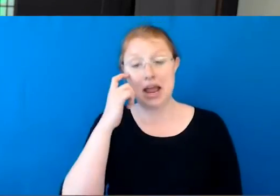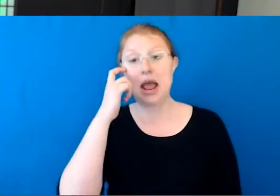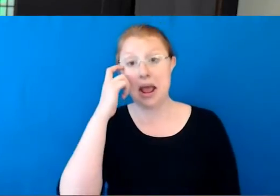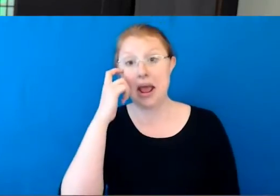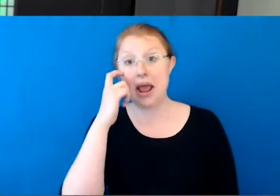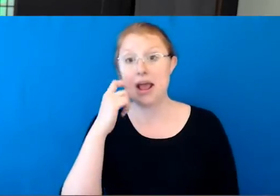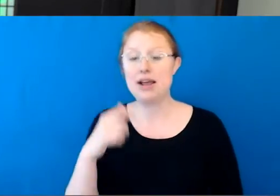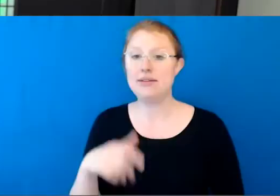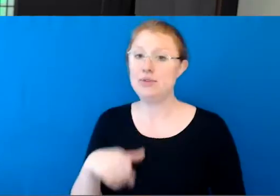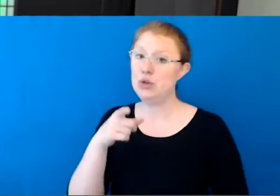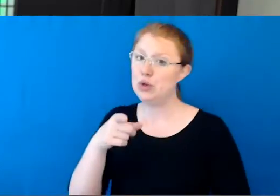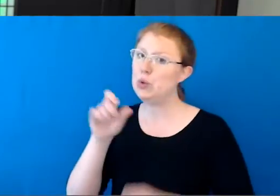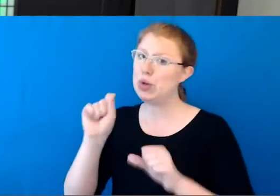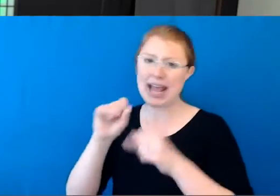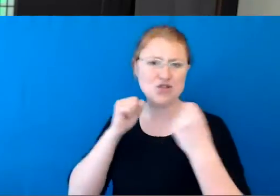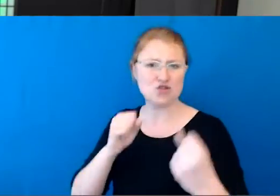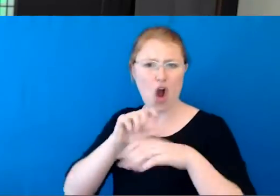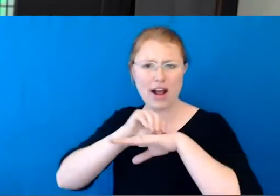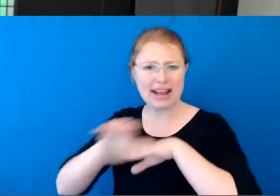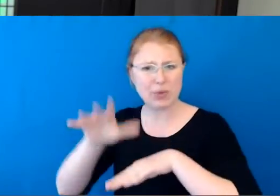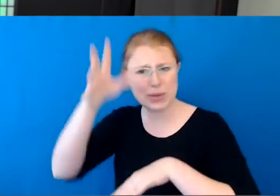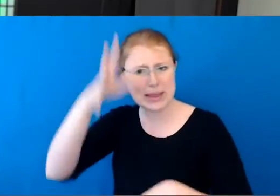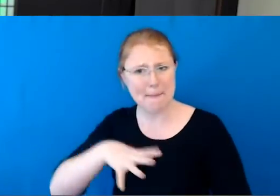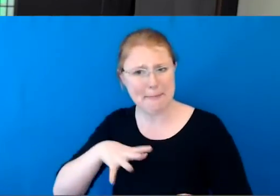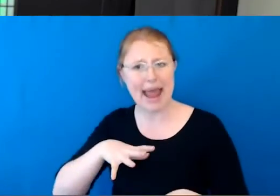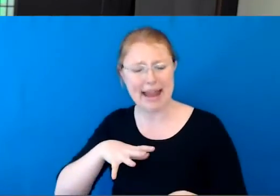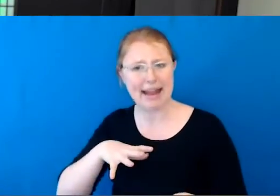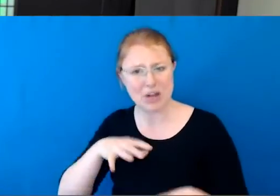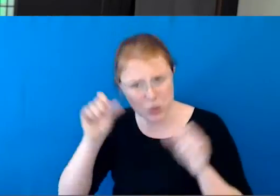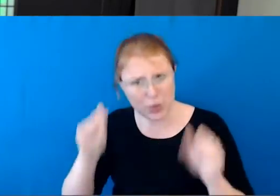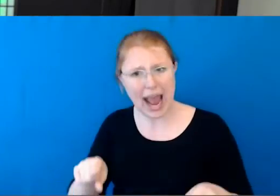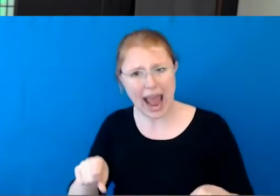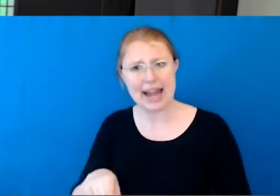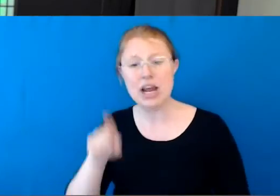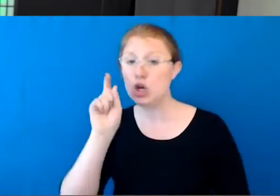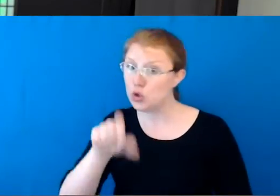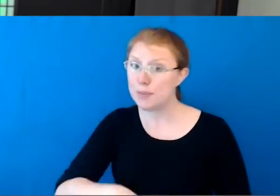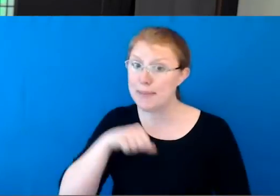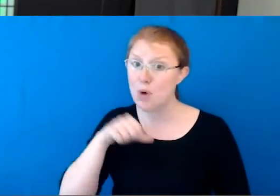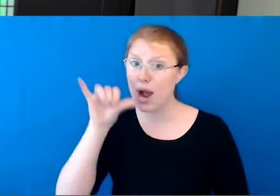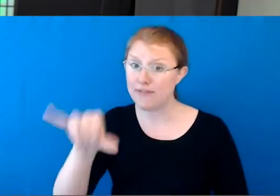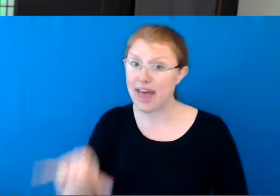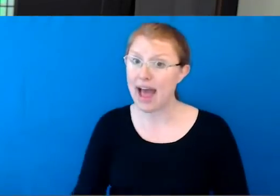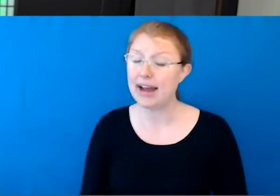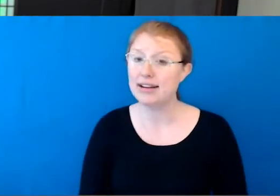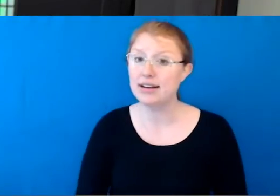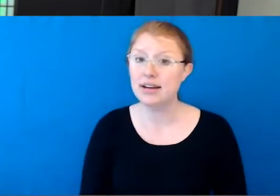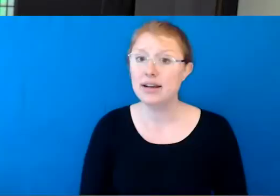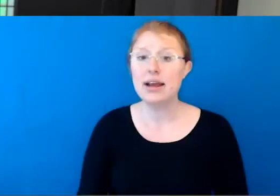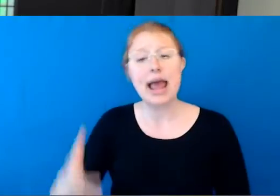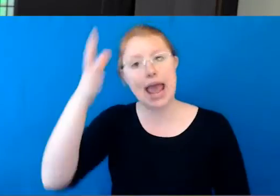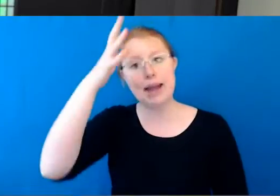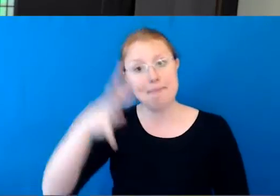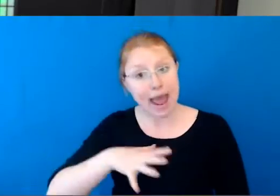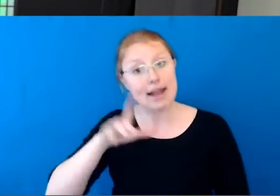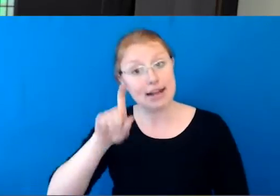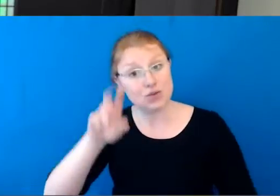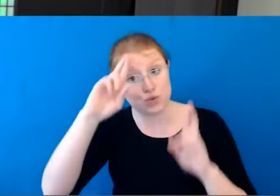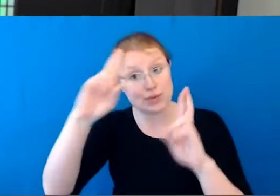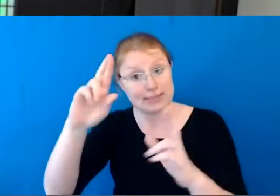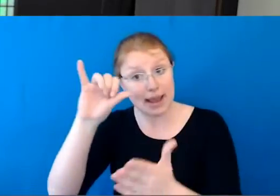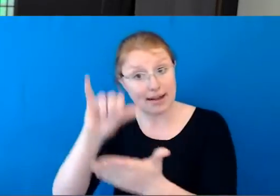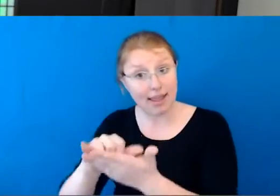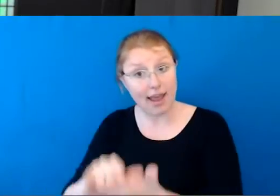And that's something to be proud of. And it's something for men to respect and realize that it's a good,